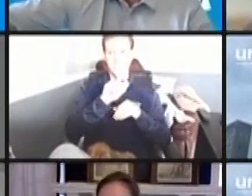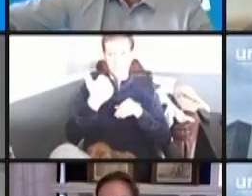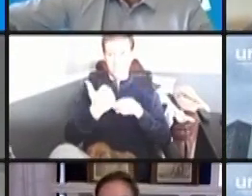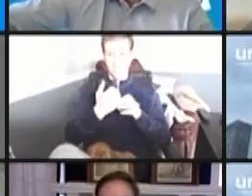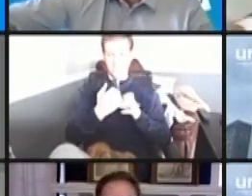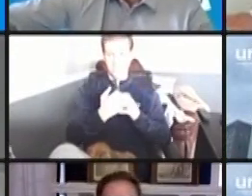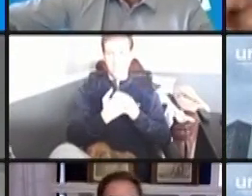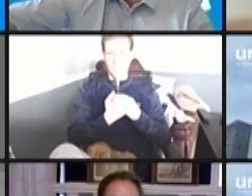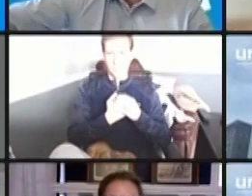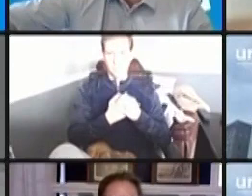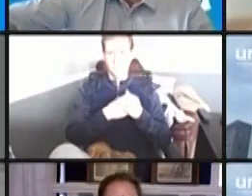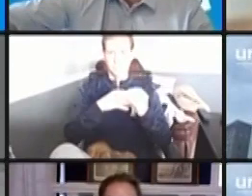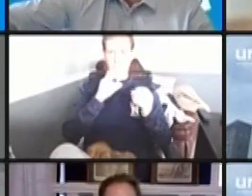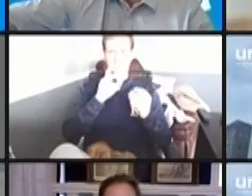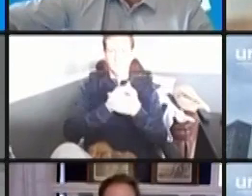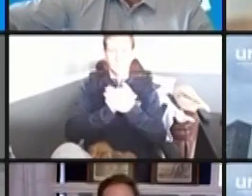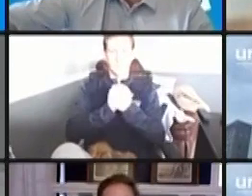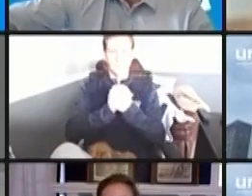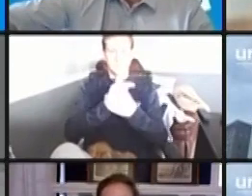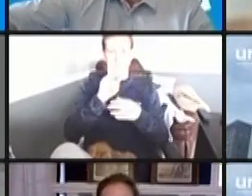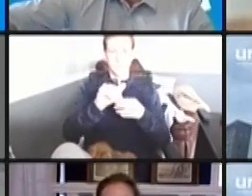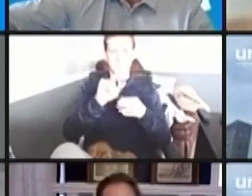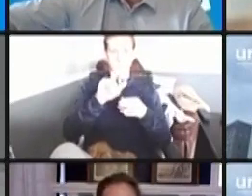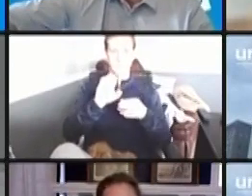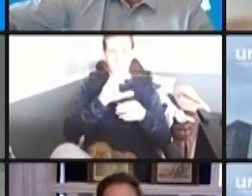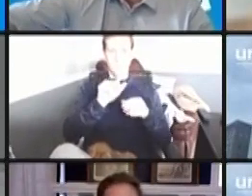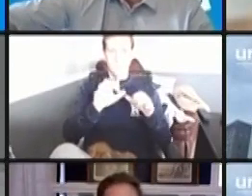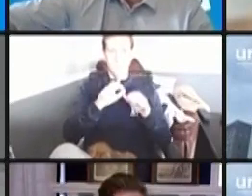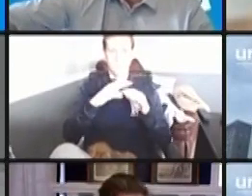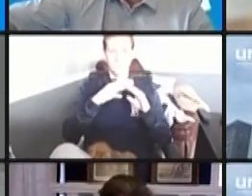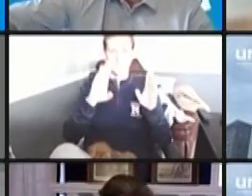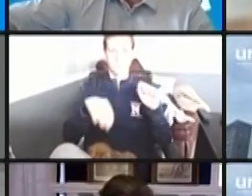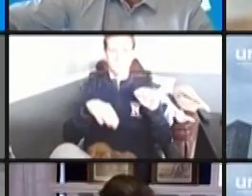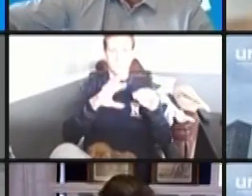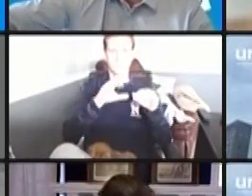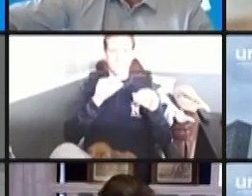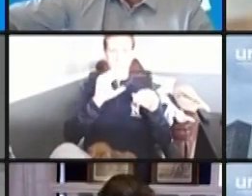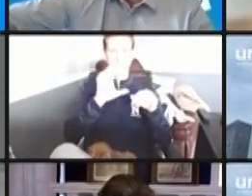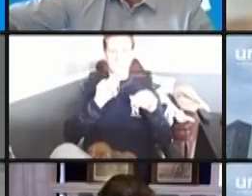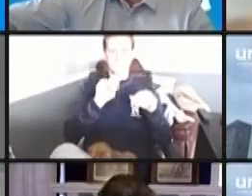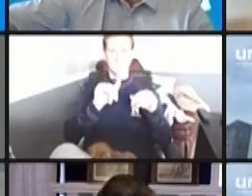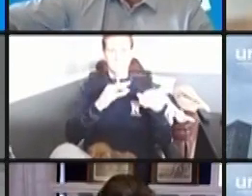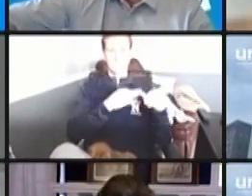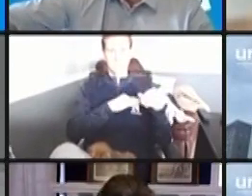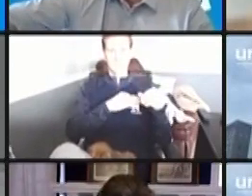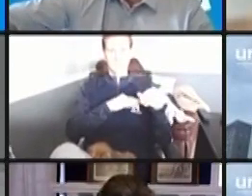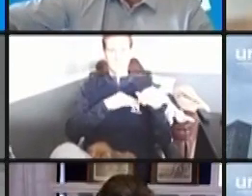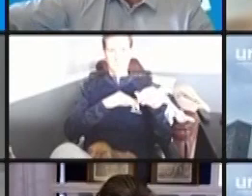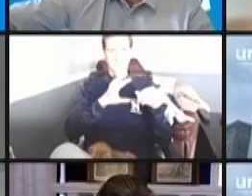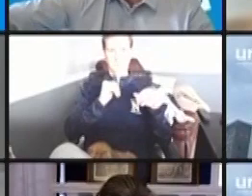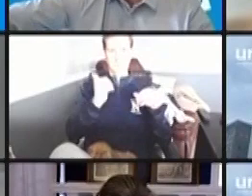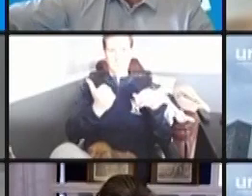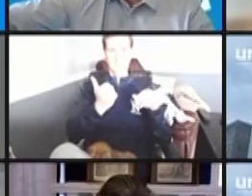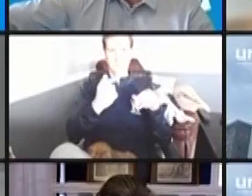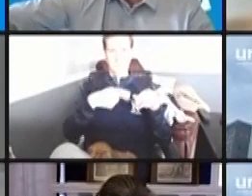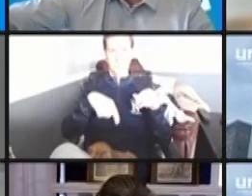Great. Well, congratulations, Kyle, in Action Housing and the City of Pittsburgh, and us also at